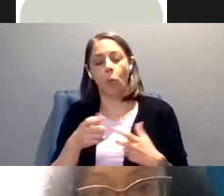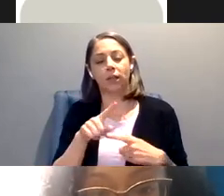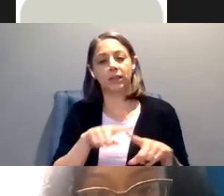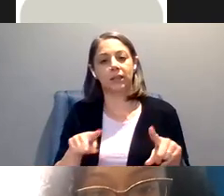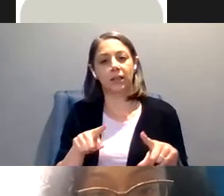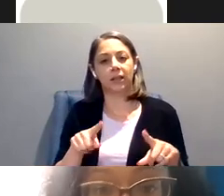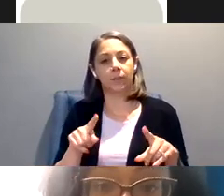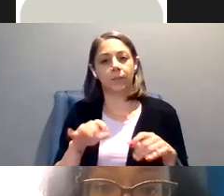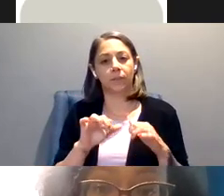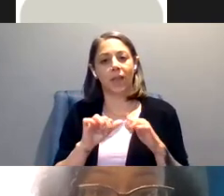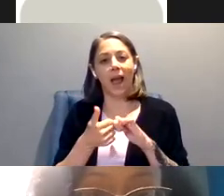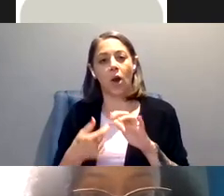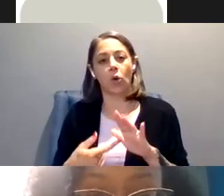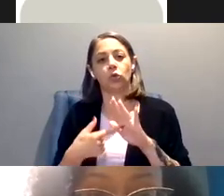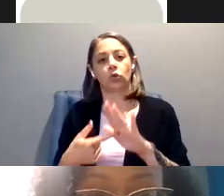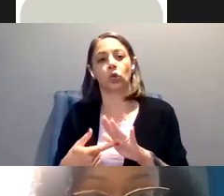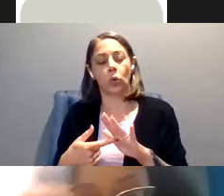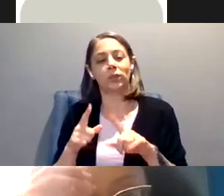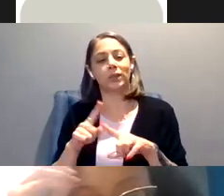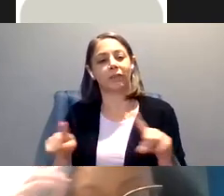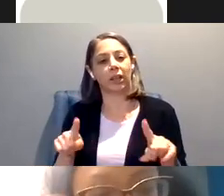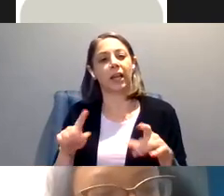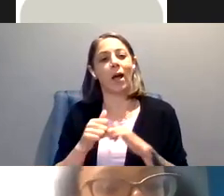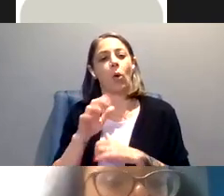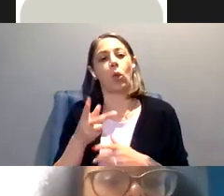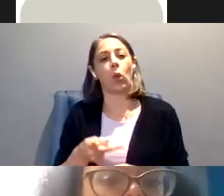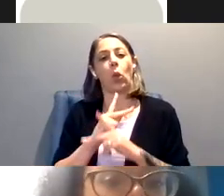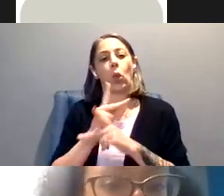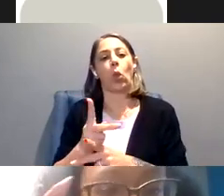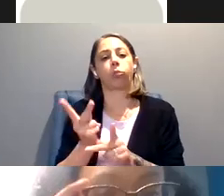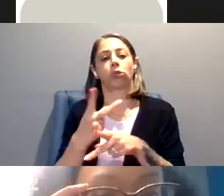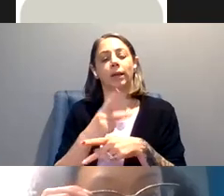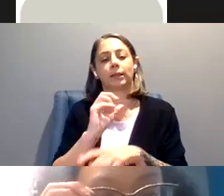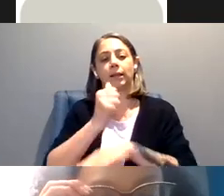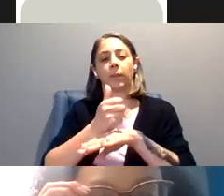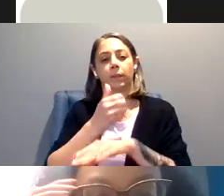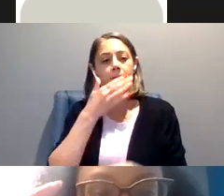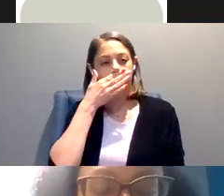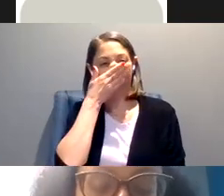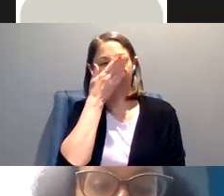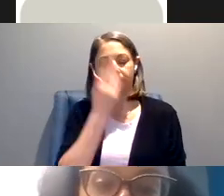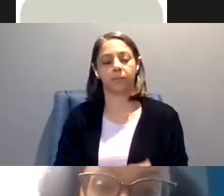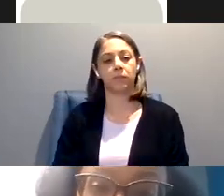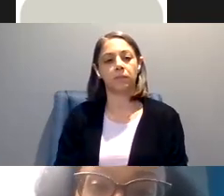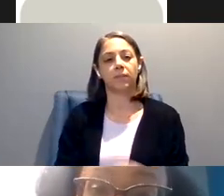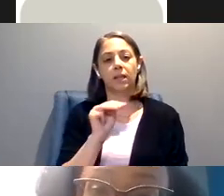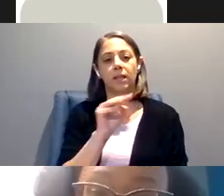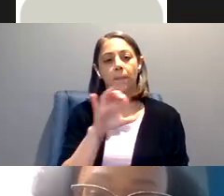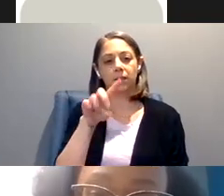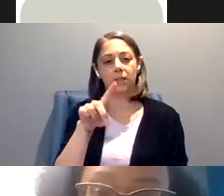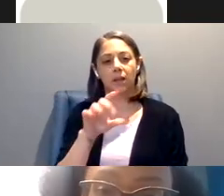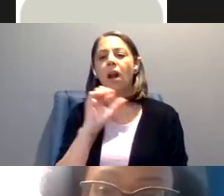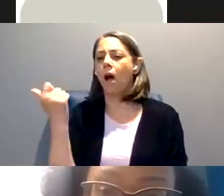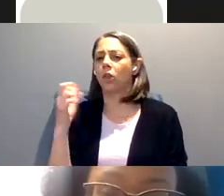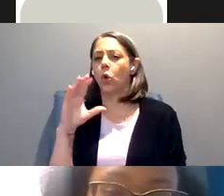up differently in the way that their loan products are set up. So here you'll see that MCCD and other